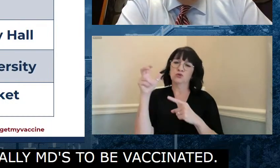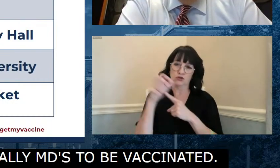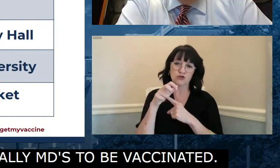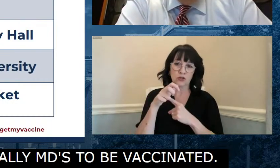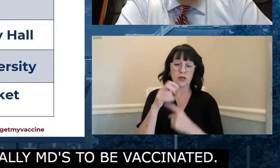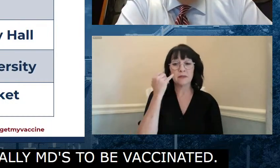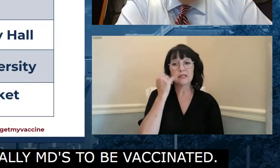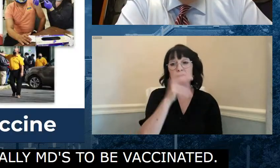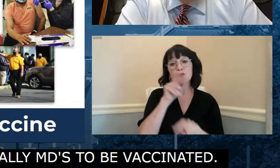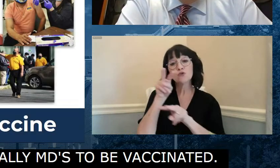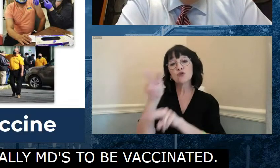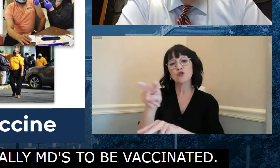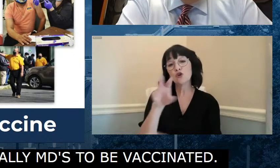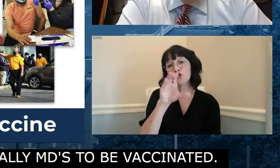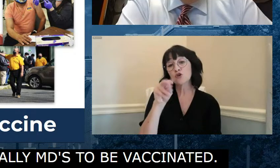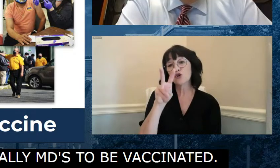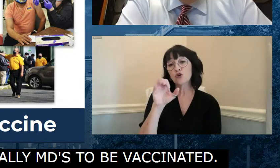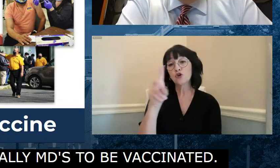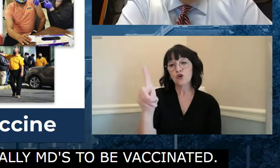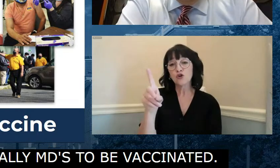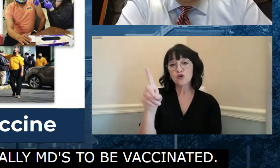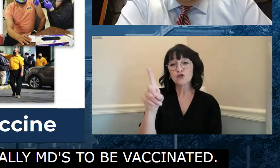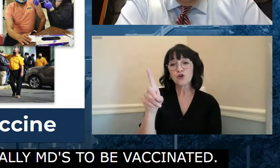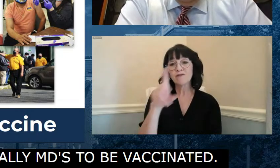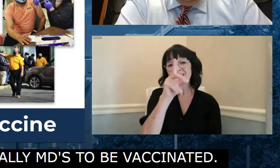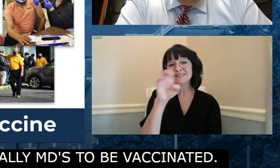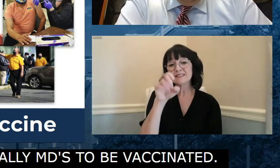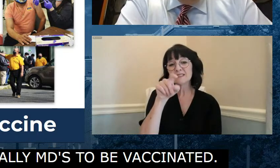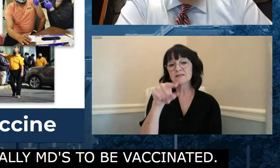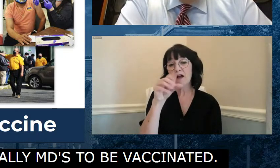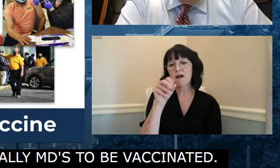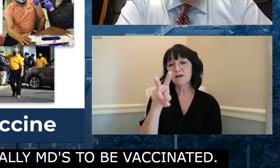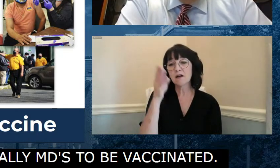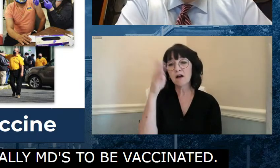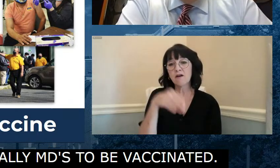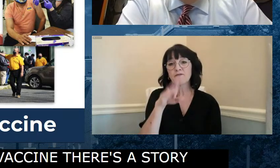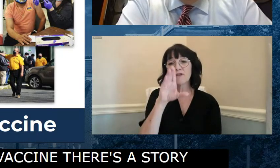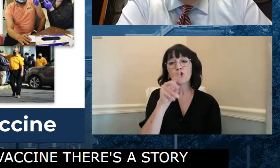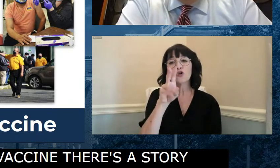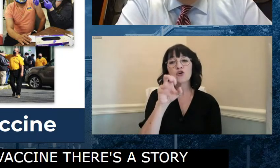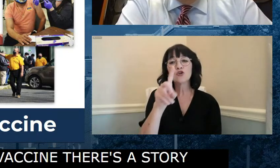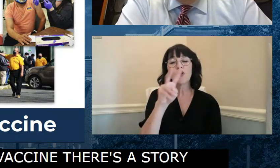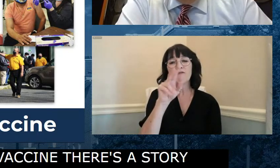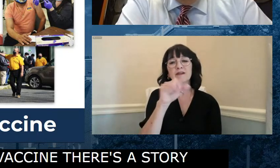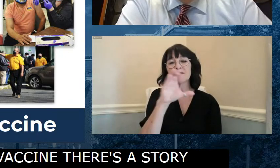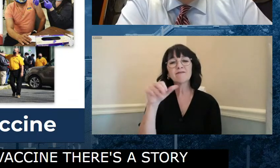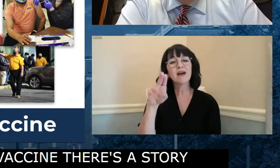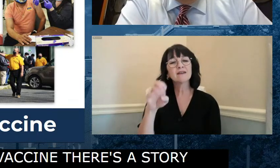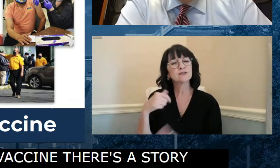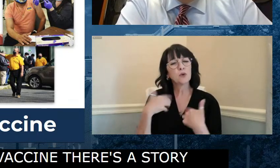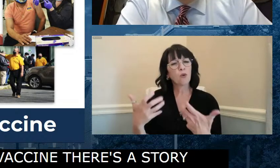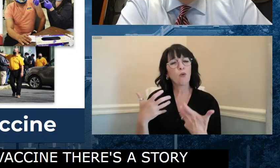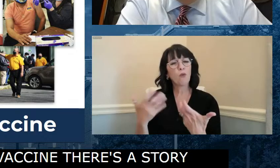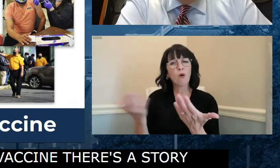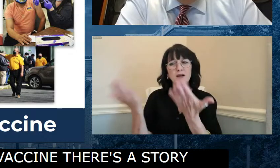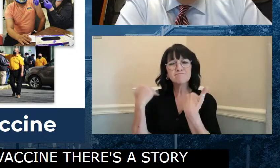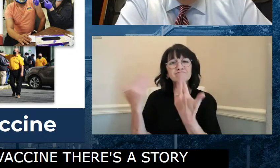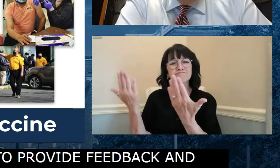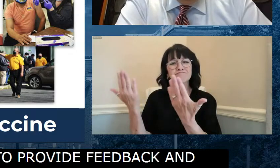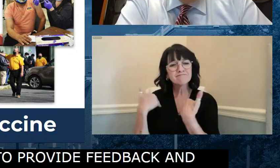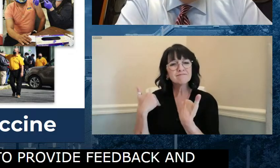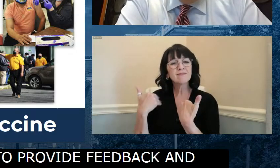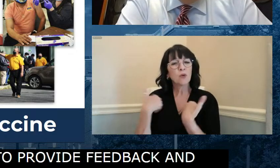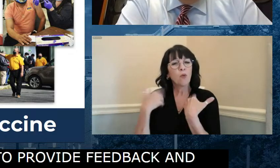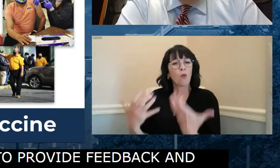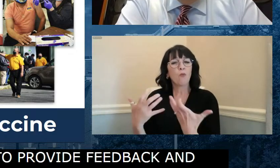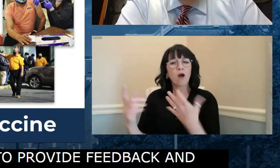Delaware Strong storyboard that we're looking for people to really, provide feedback and input of, what happened to you in your community over